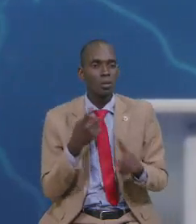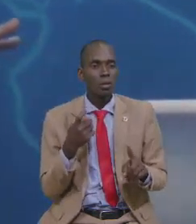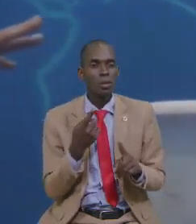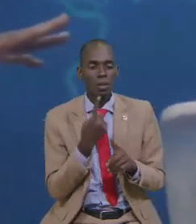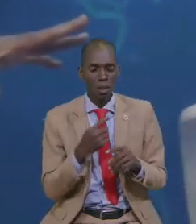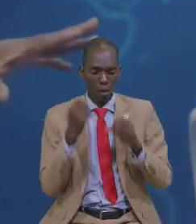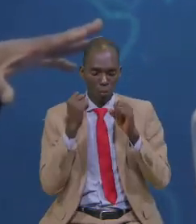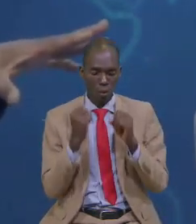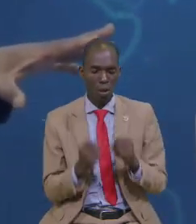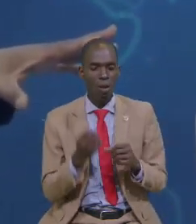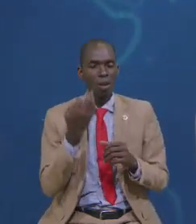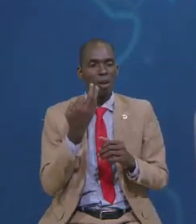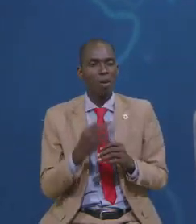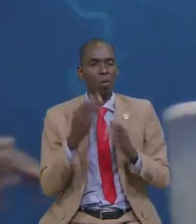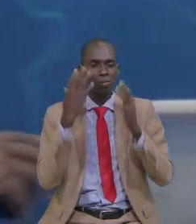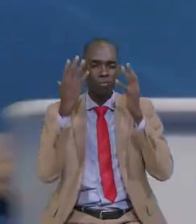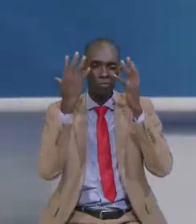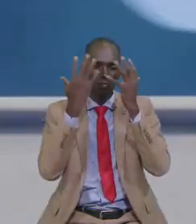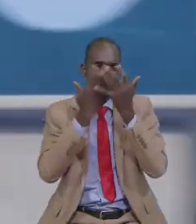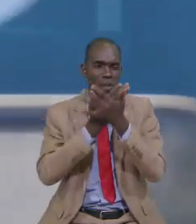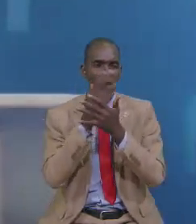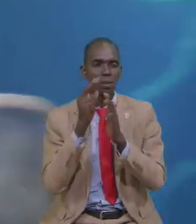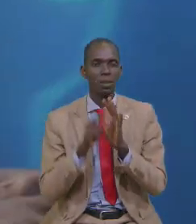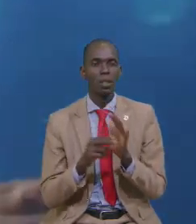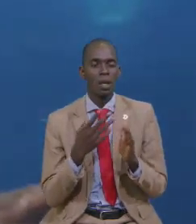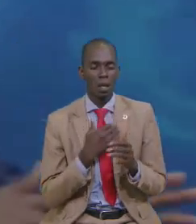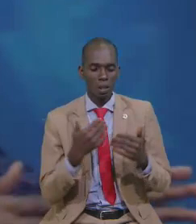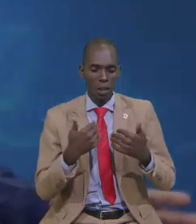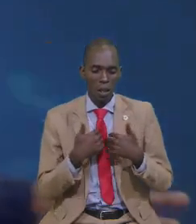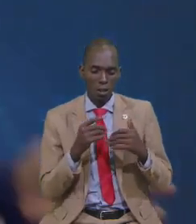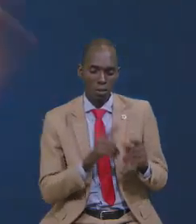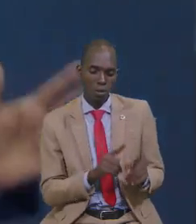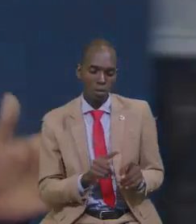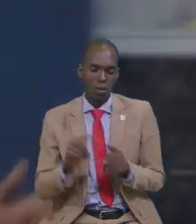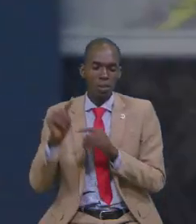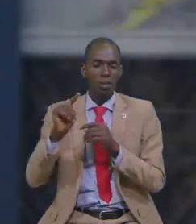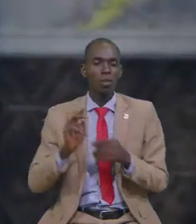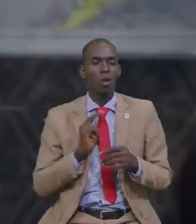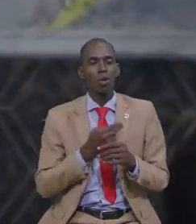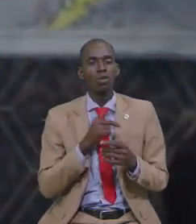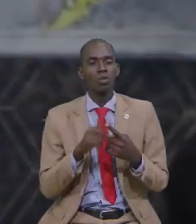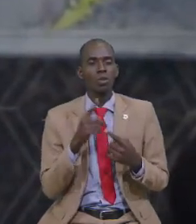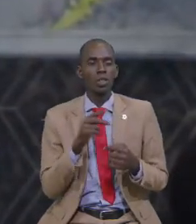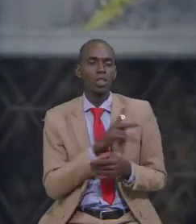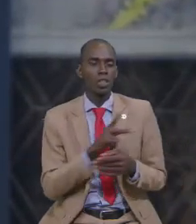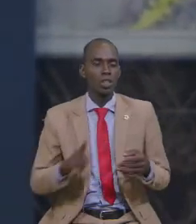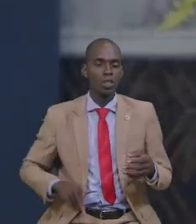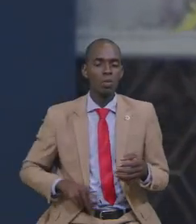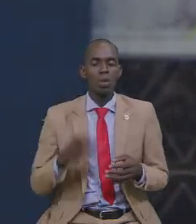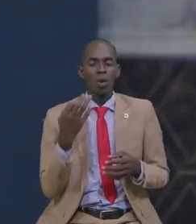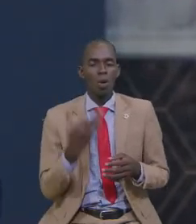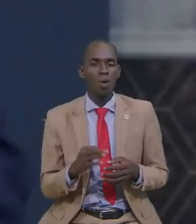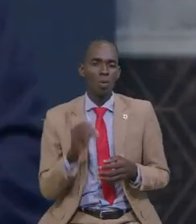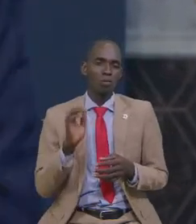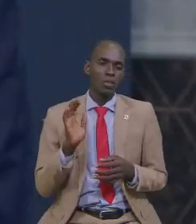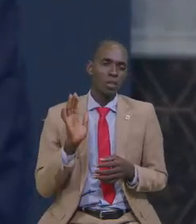power of darkness, and he has translated us into the kingdom of his dear